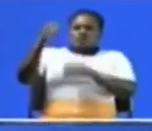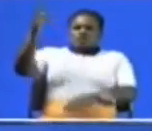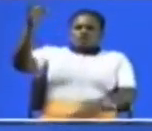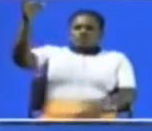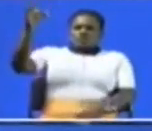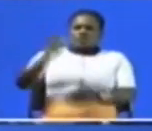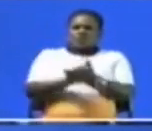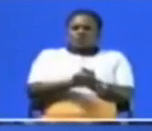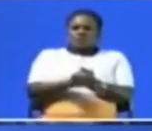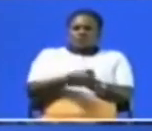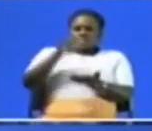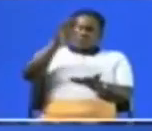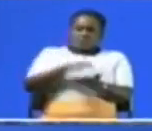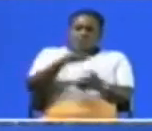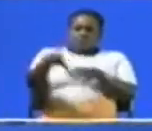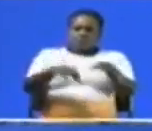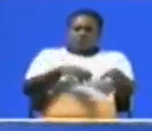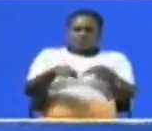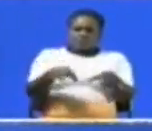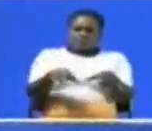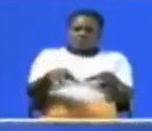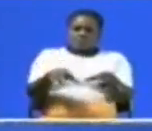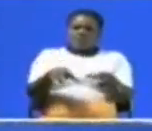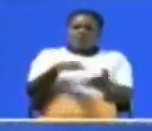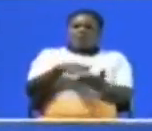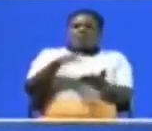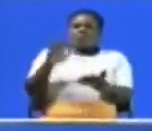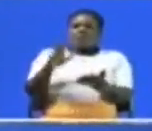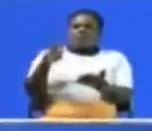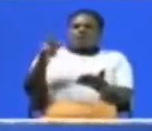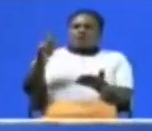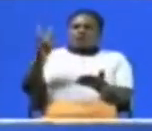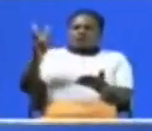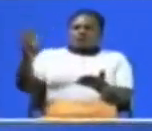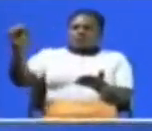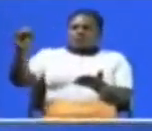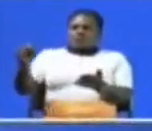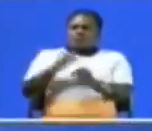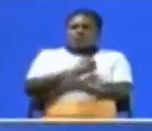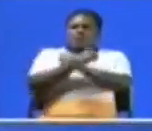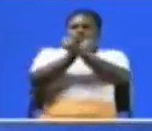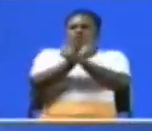come. The decline in wildlife poaching is thanks to increased efforts by wildlife rangers to protect wild animals.